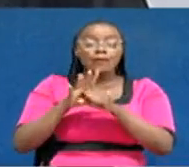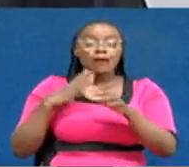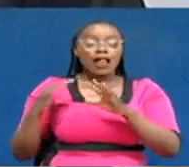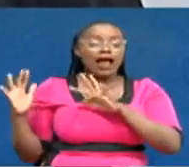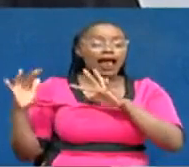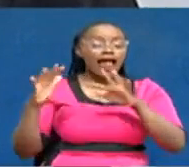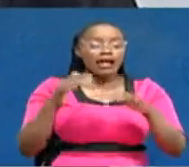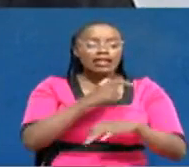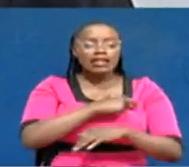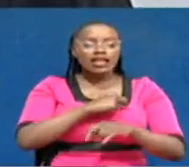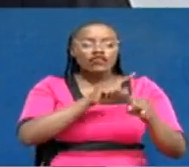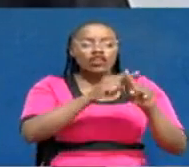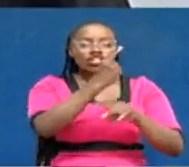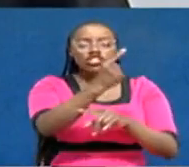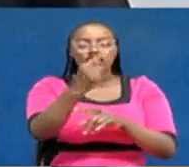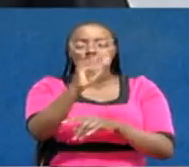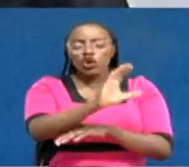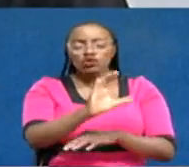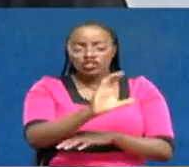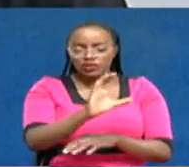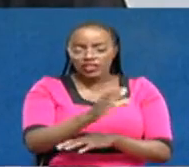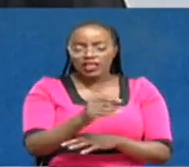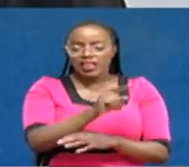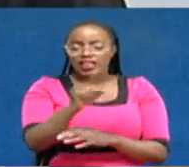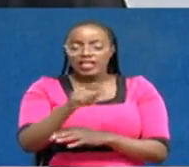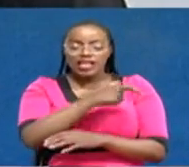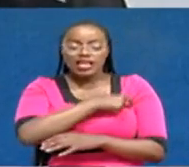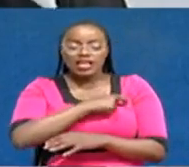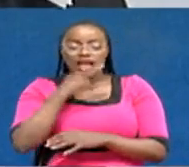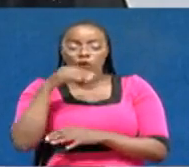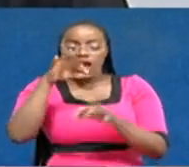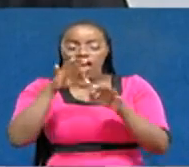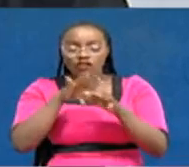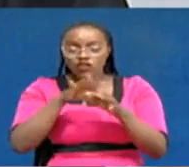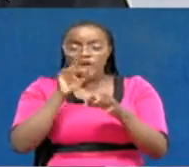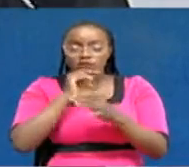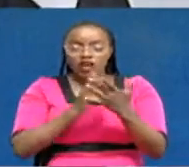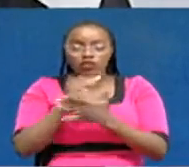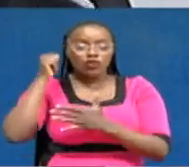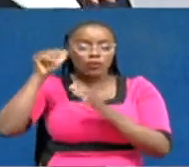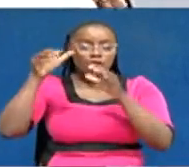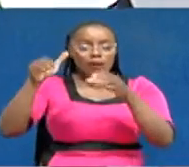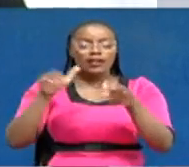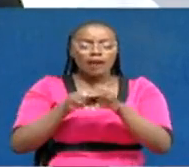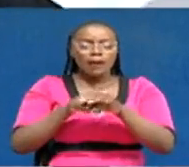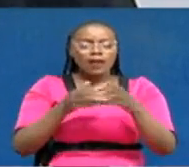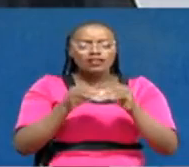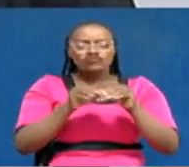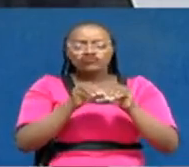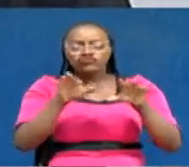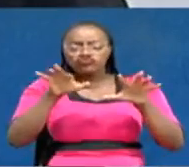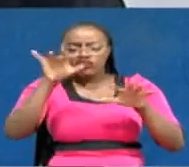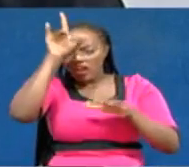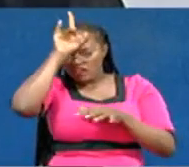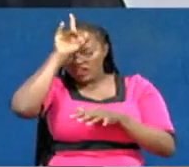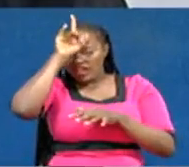here. Delegates from each constituency. These delegates are those who are elected by party members at the grassroots level,